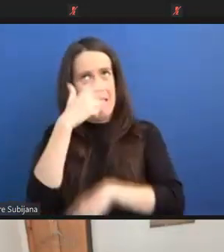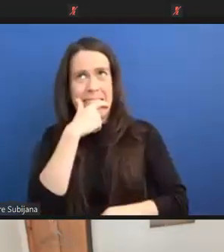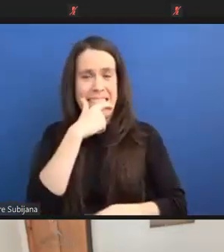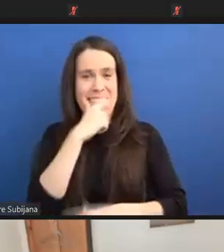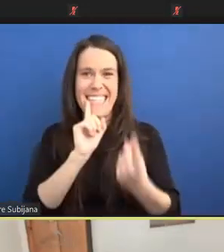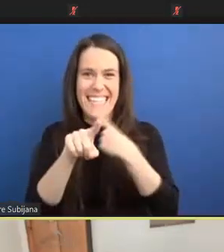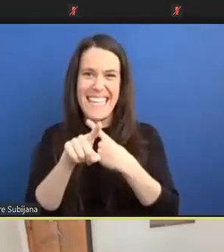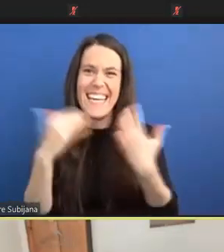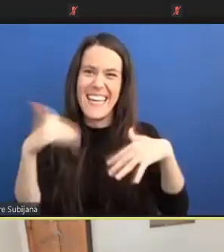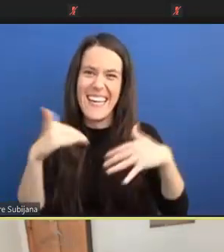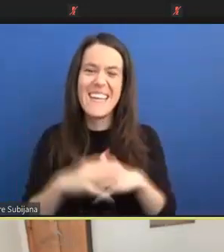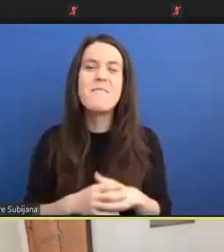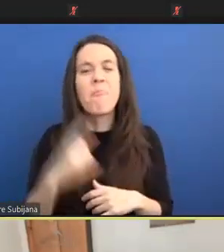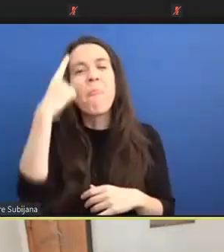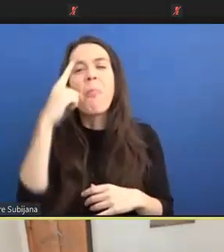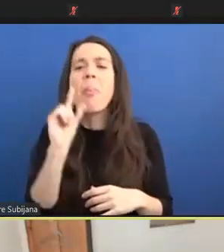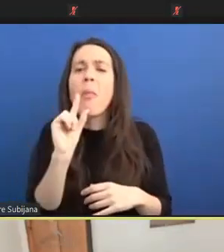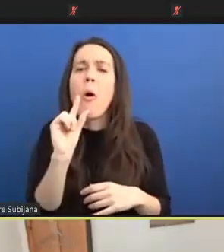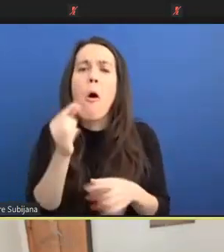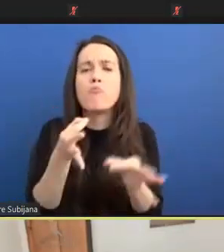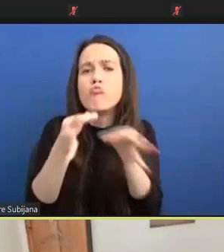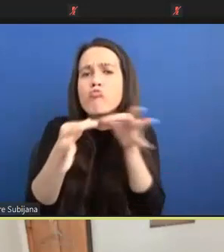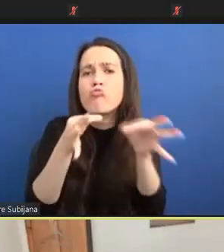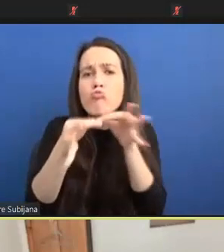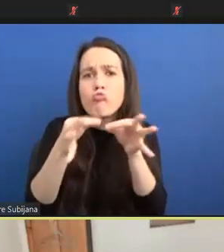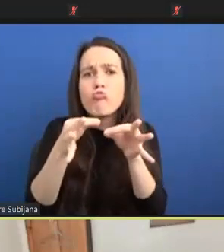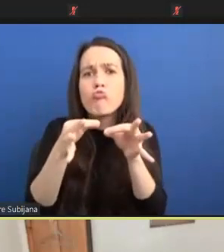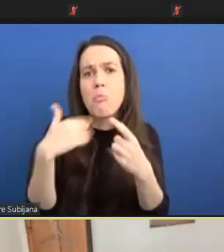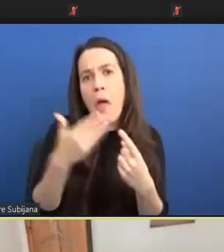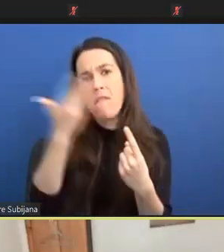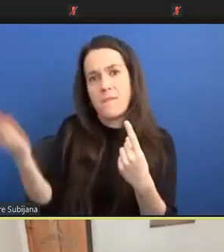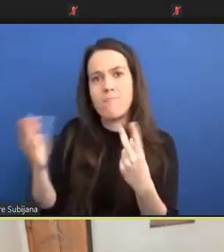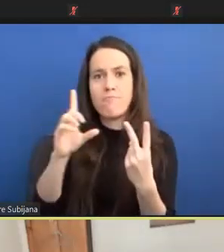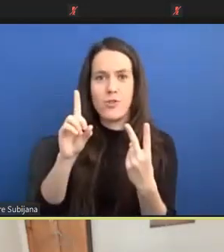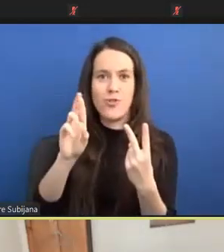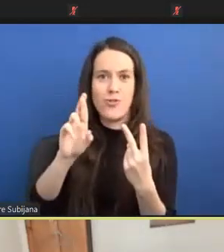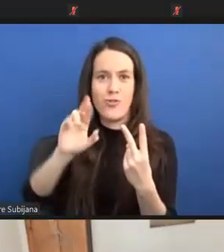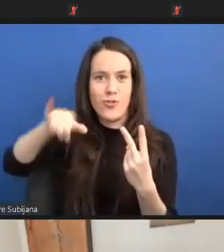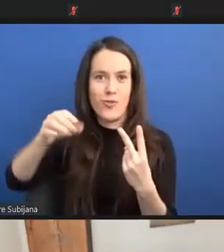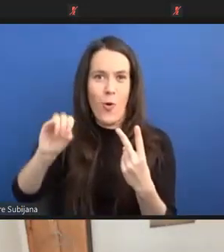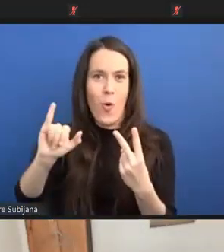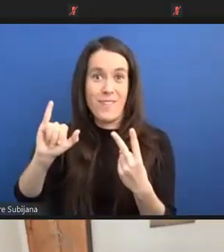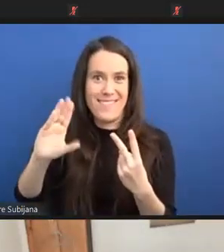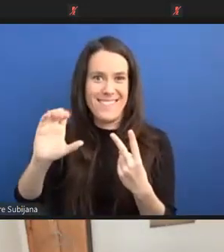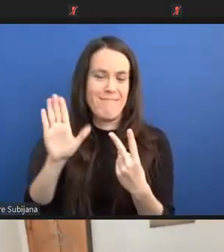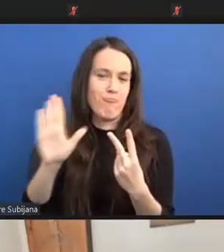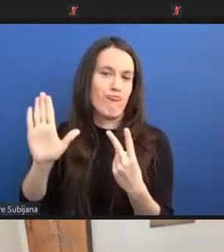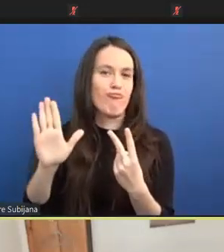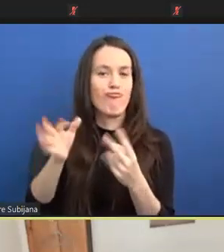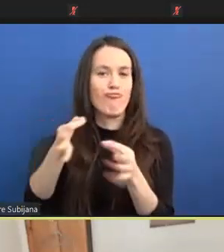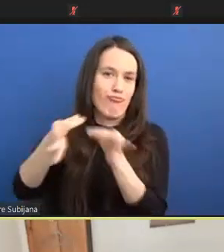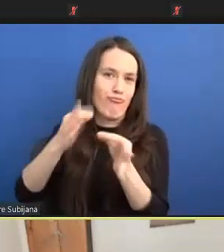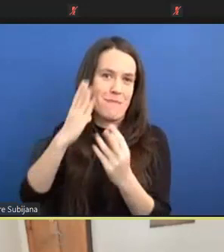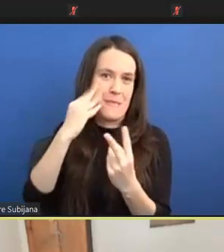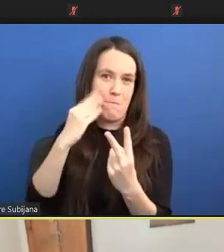Maybe I'll just say a few words, and then I'll also hand over to Dr. Joyce as well for her experiences.